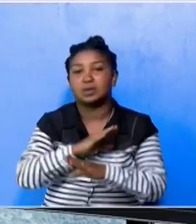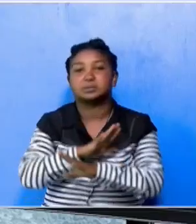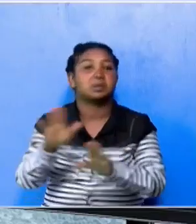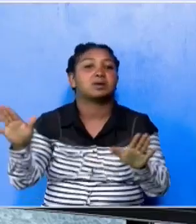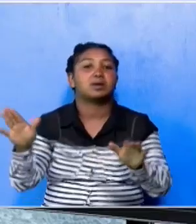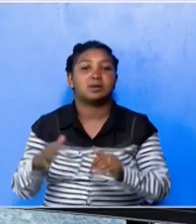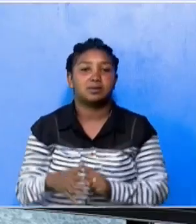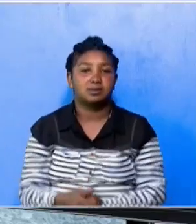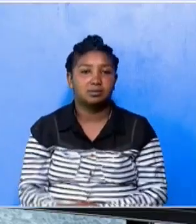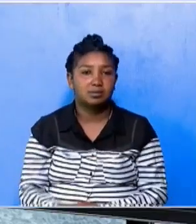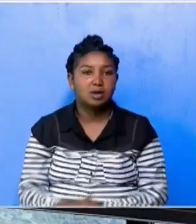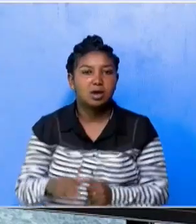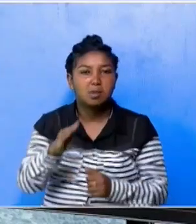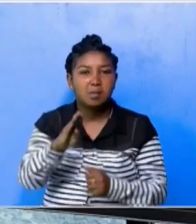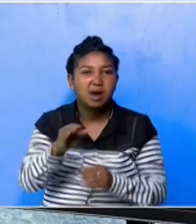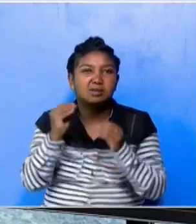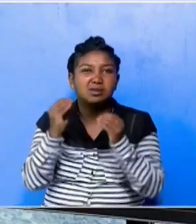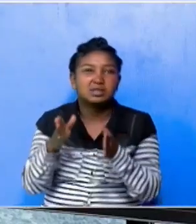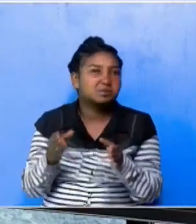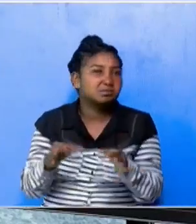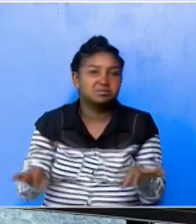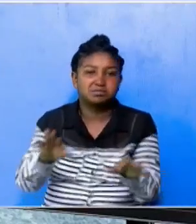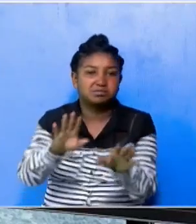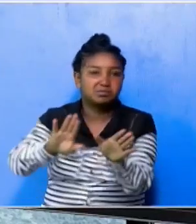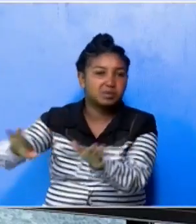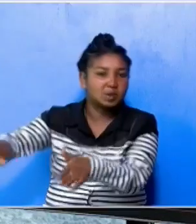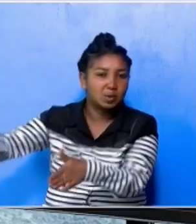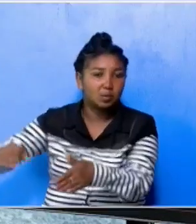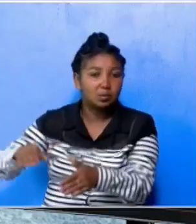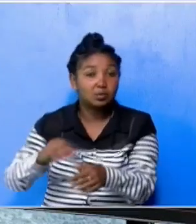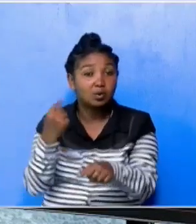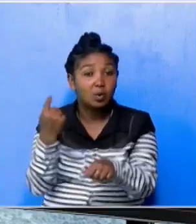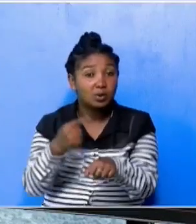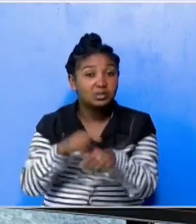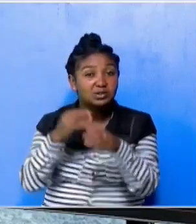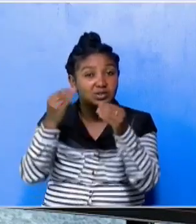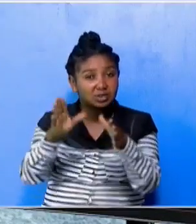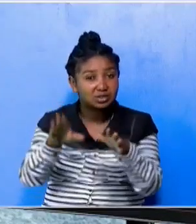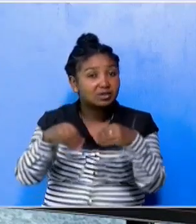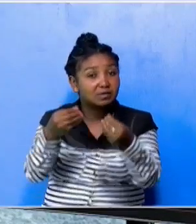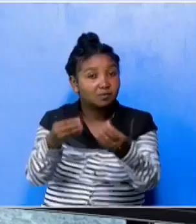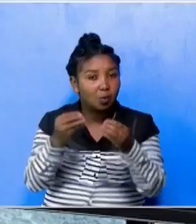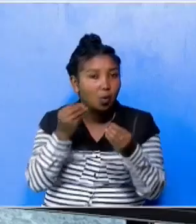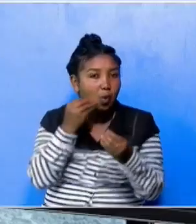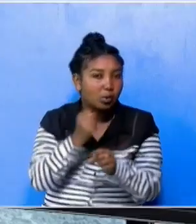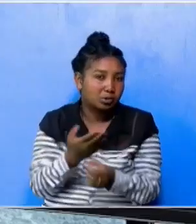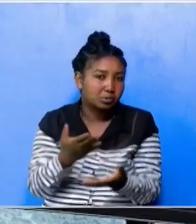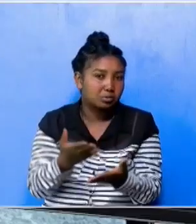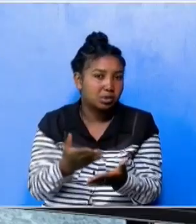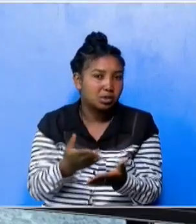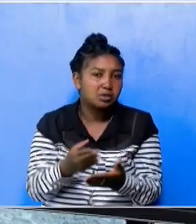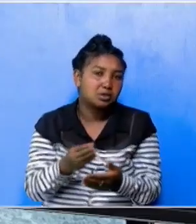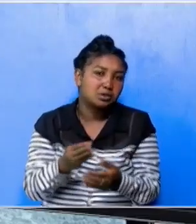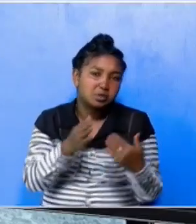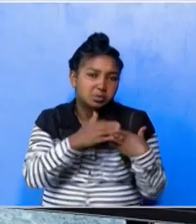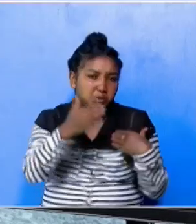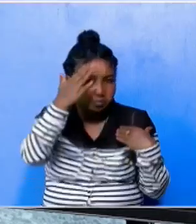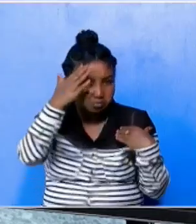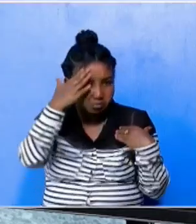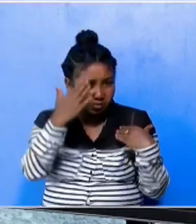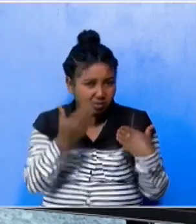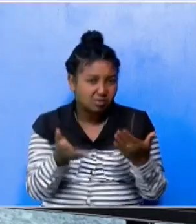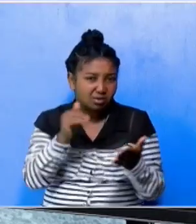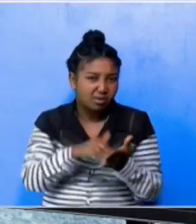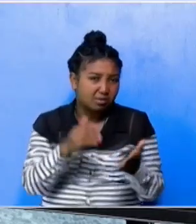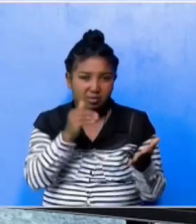all. Because always teachers gives homework. The subject is obvious. So no need of